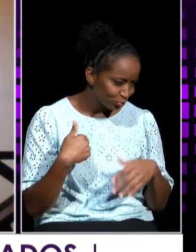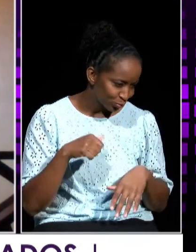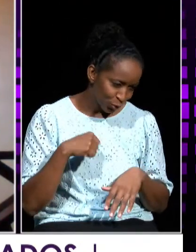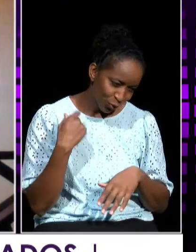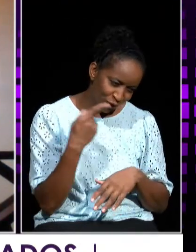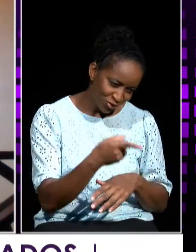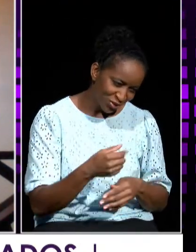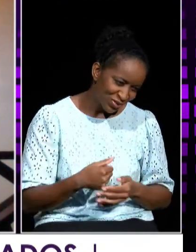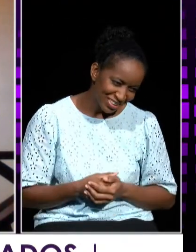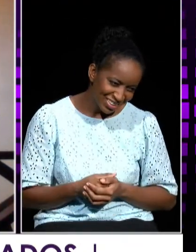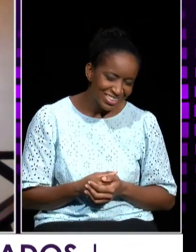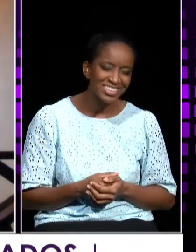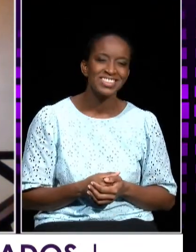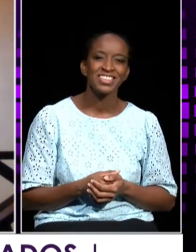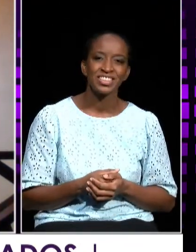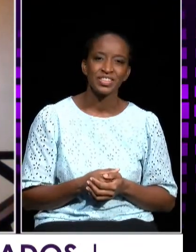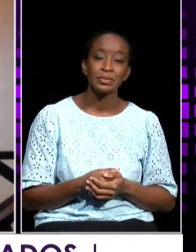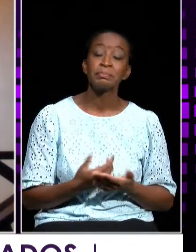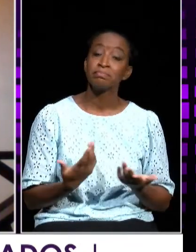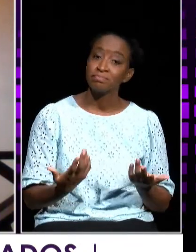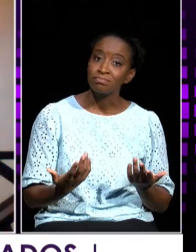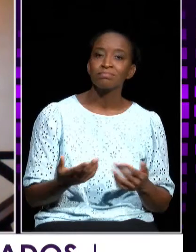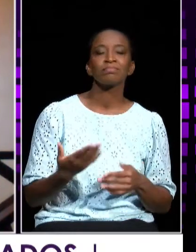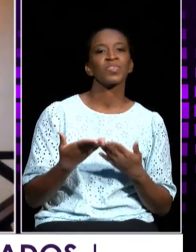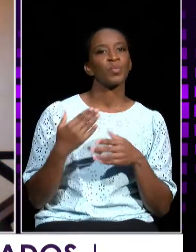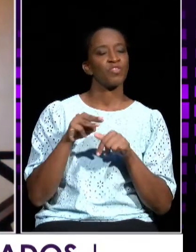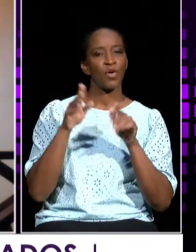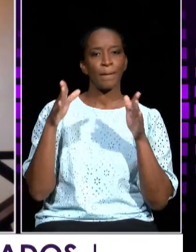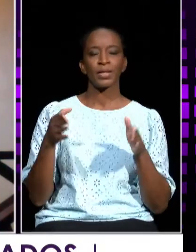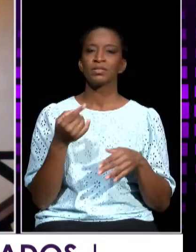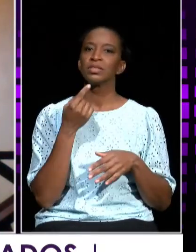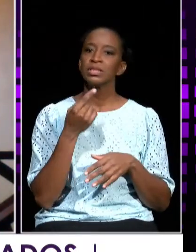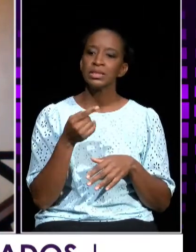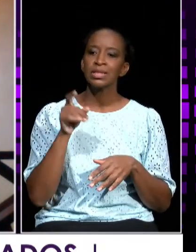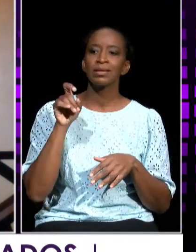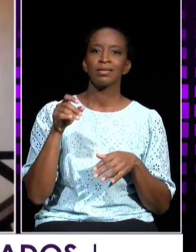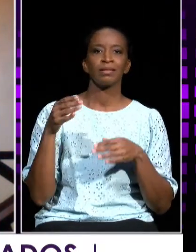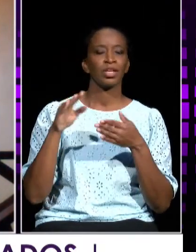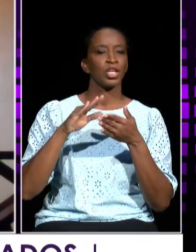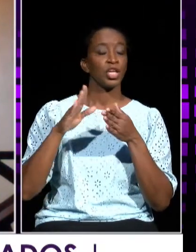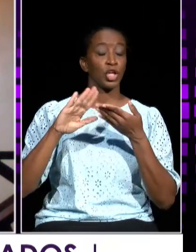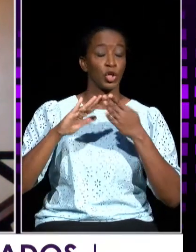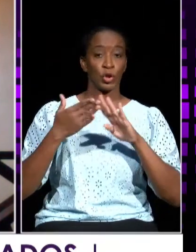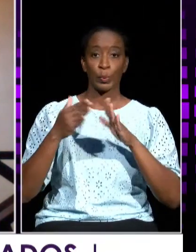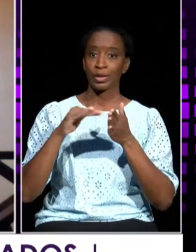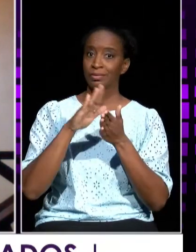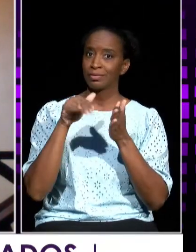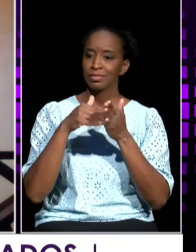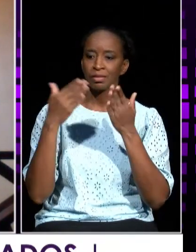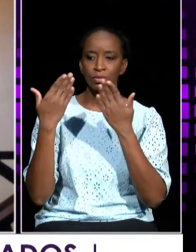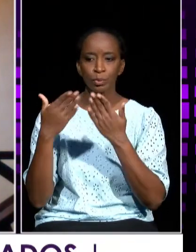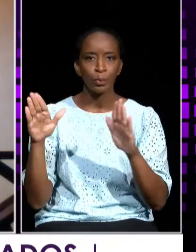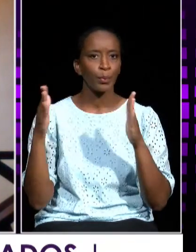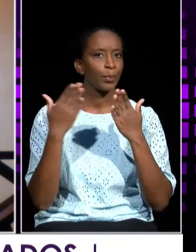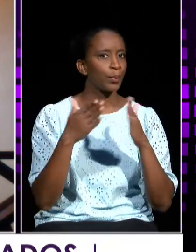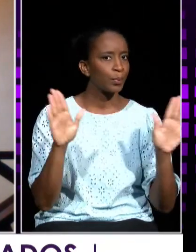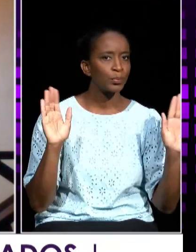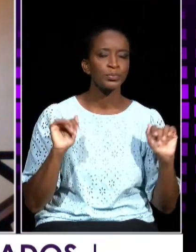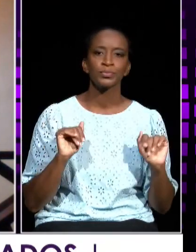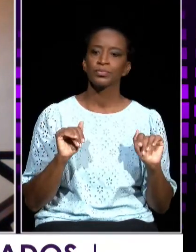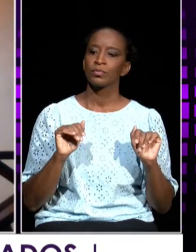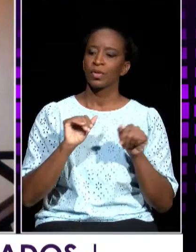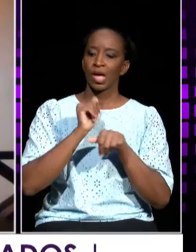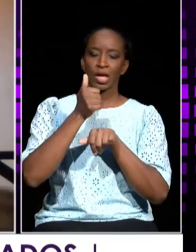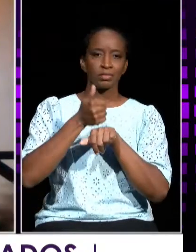to the community centers, as the minister rightfully said. Open the community centers. Get our youth organizations going